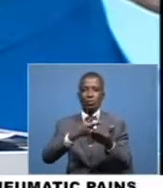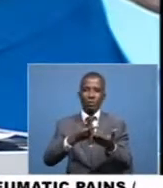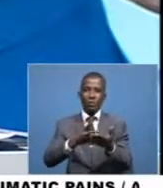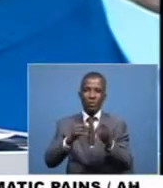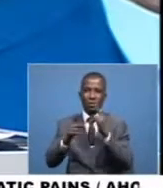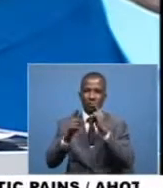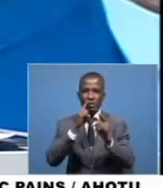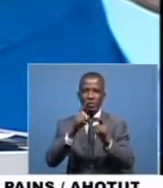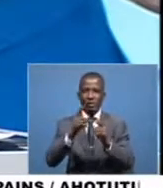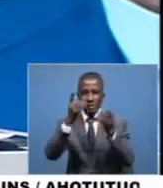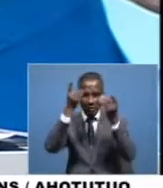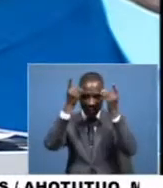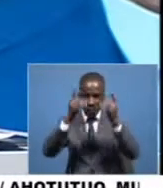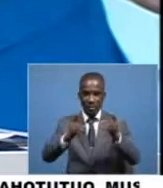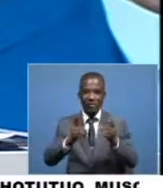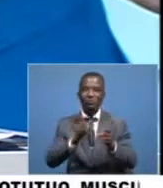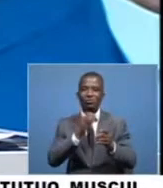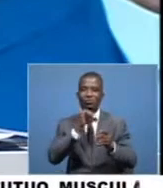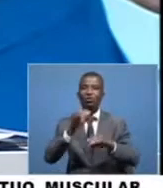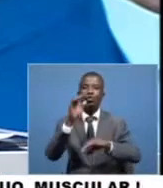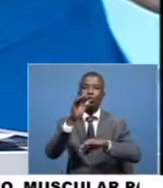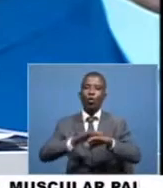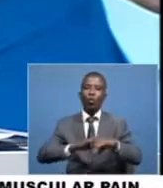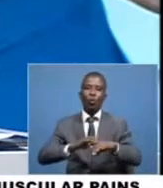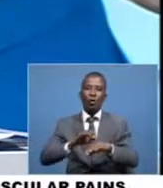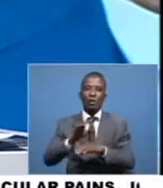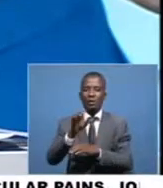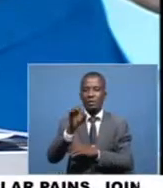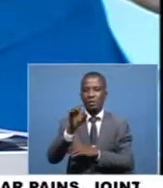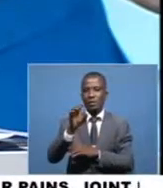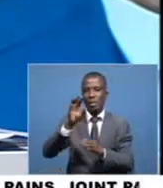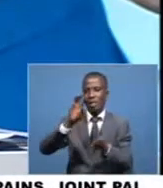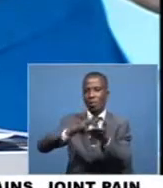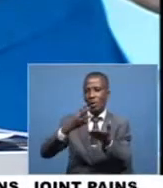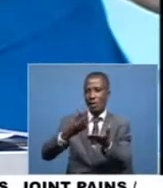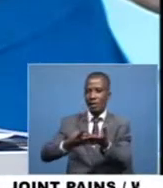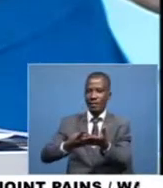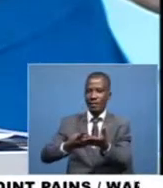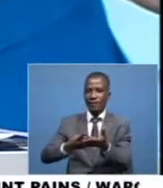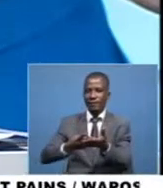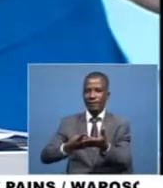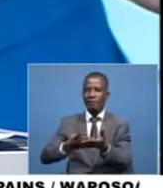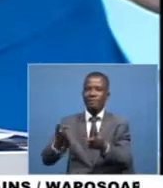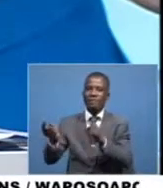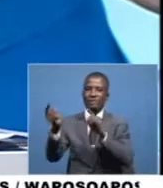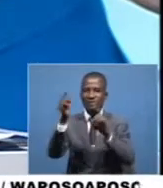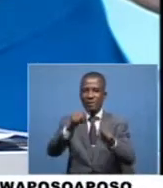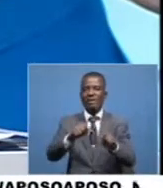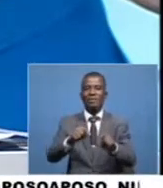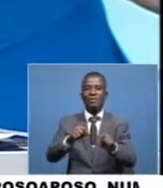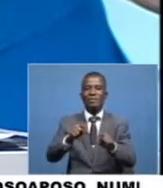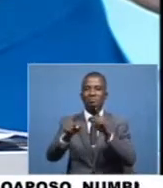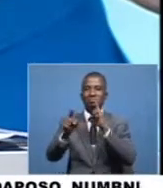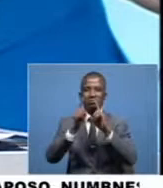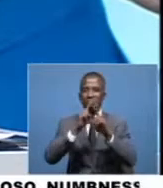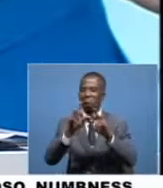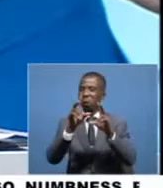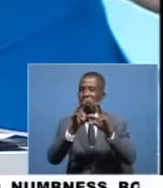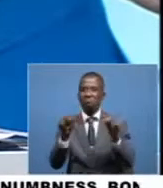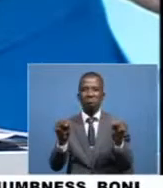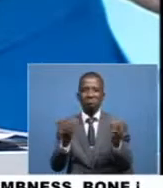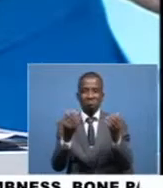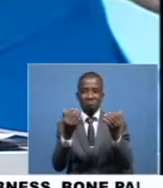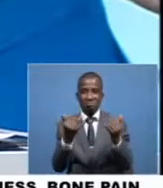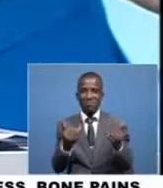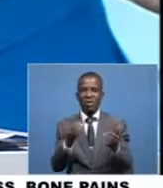they could decide not to call the particular witness or witnesses to actually testify. And to the extent